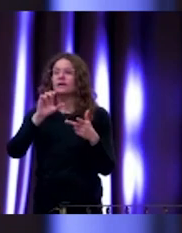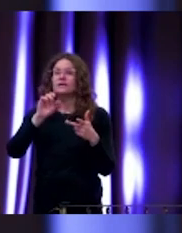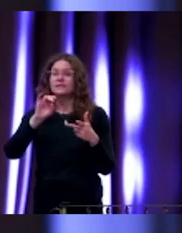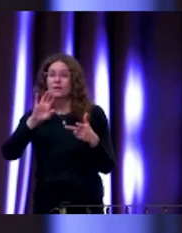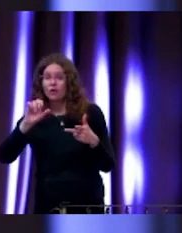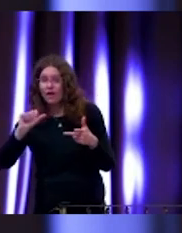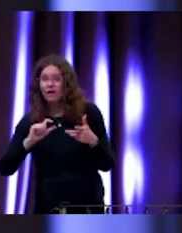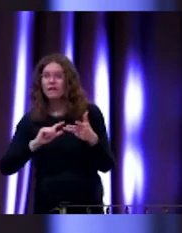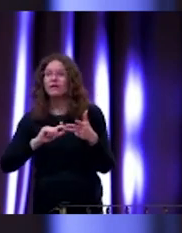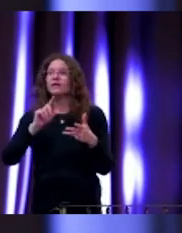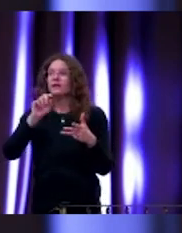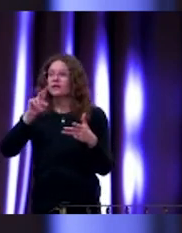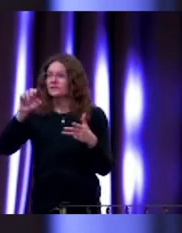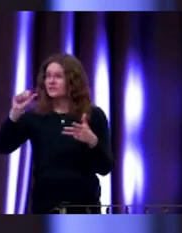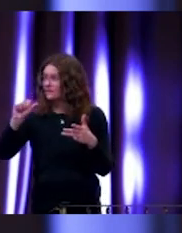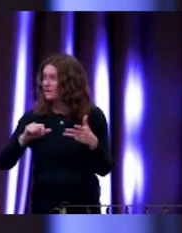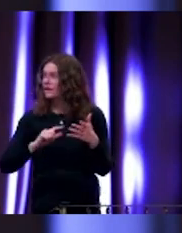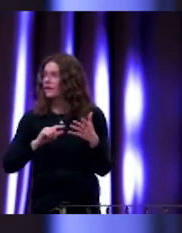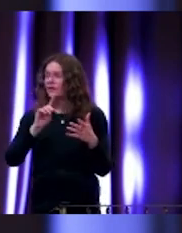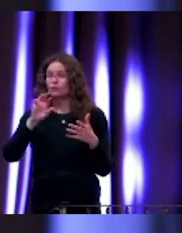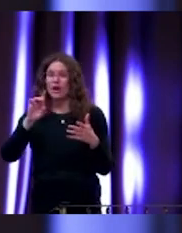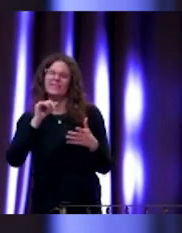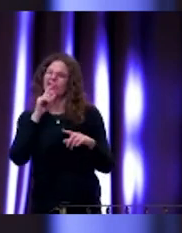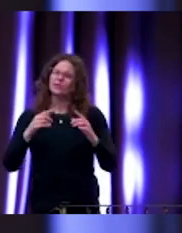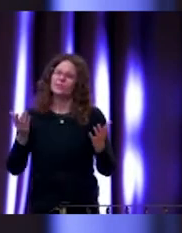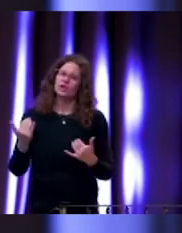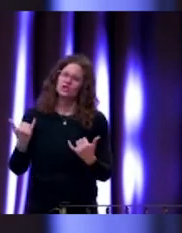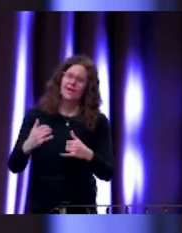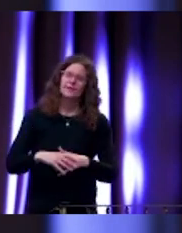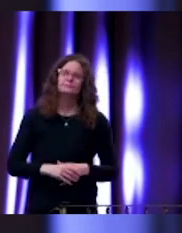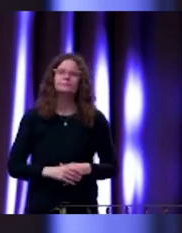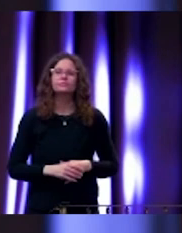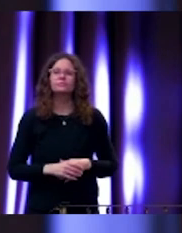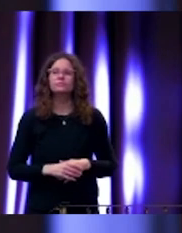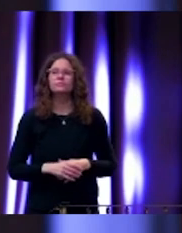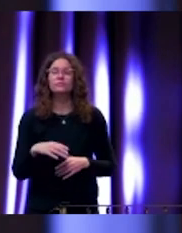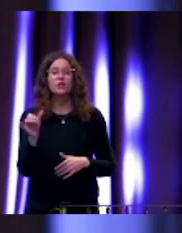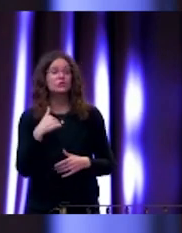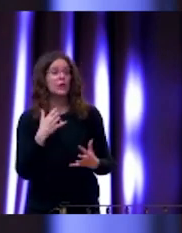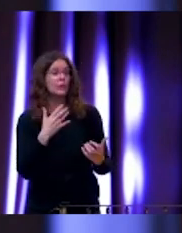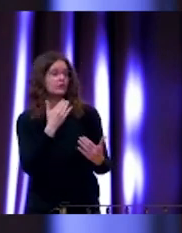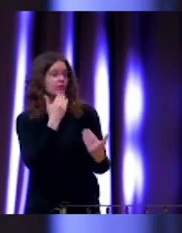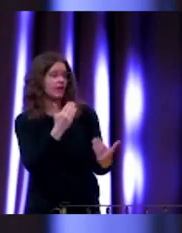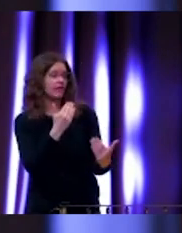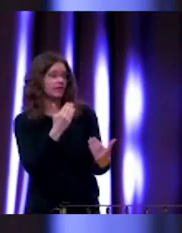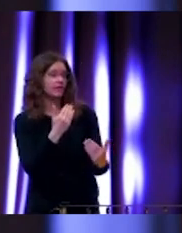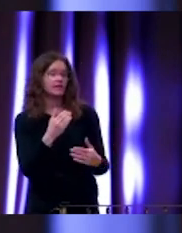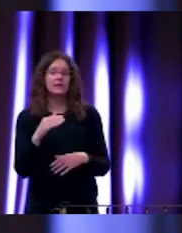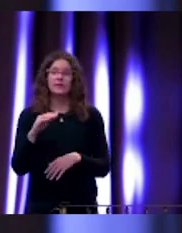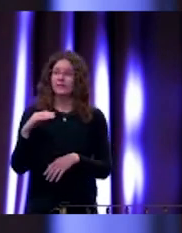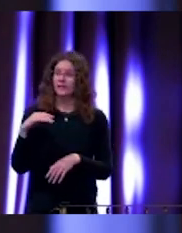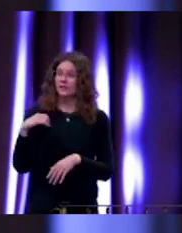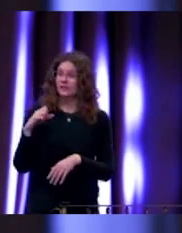Tessa Mazer and Brad White, who unfortunately couldn't be here with us today. I'd also like to thank the VAMP Studio for doing all the virtual